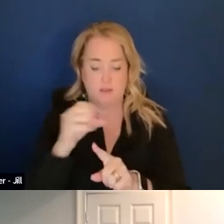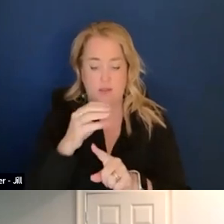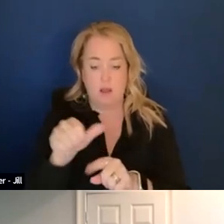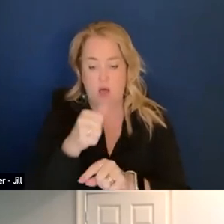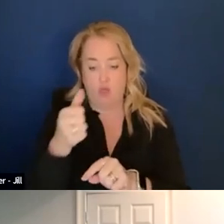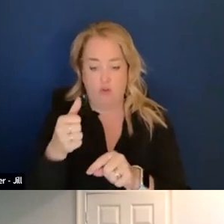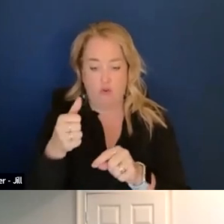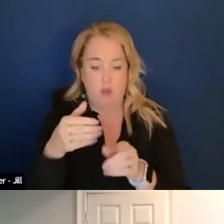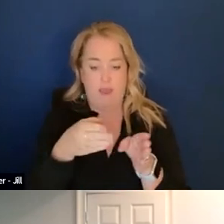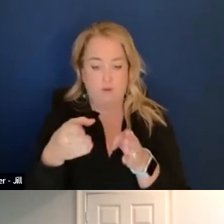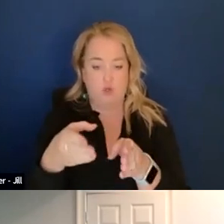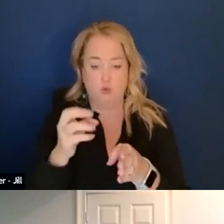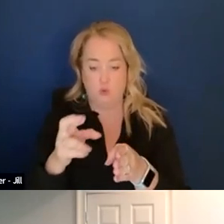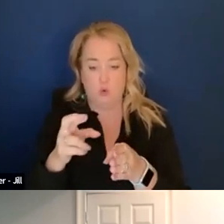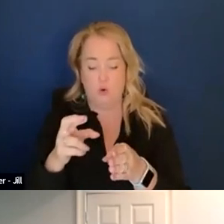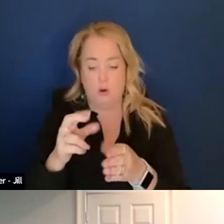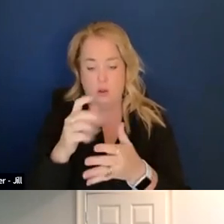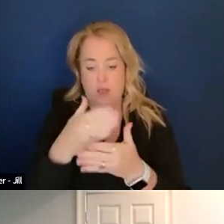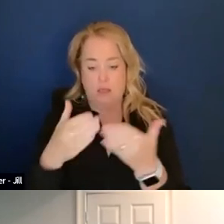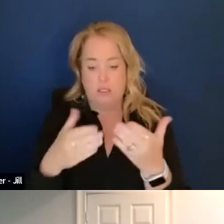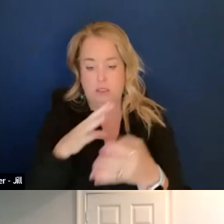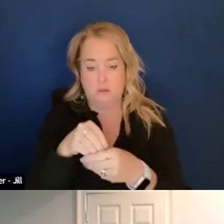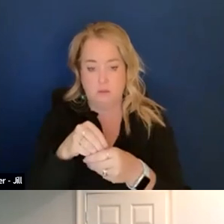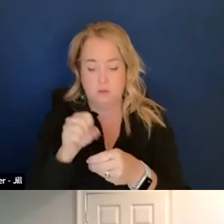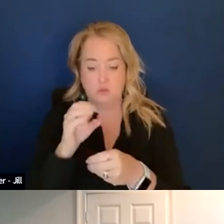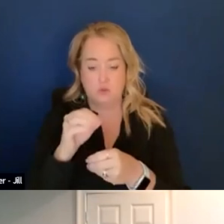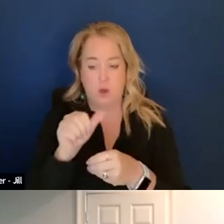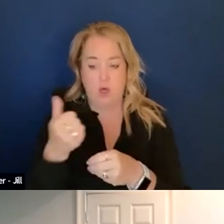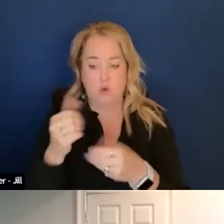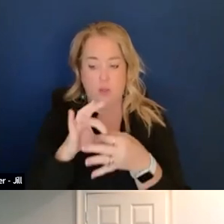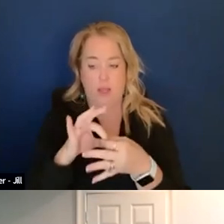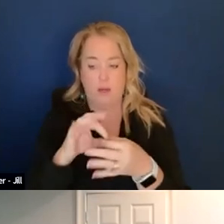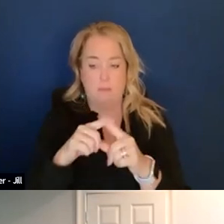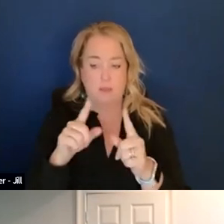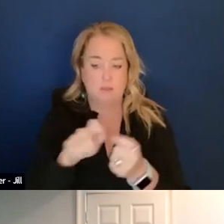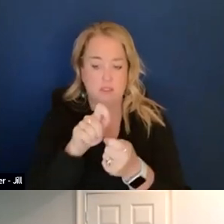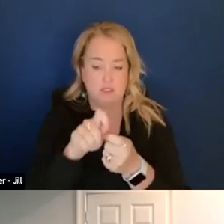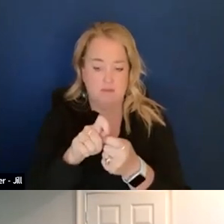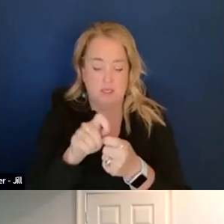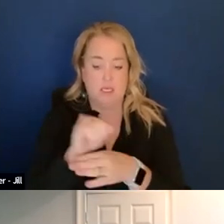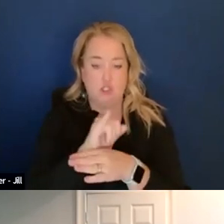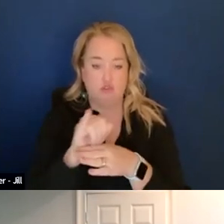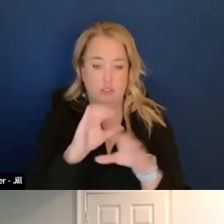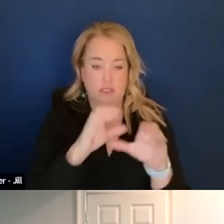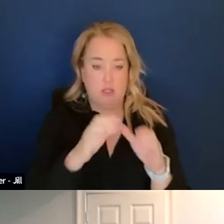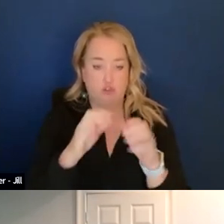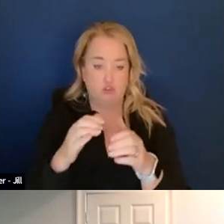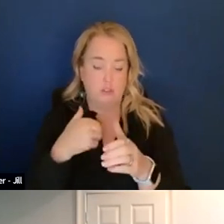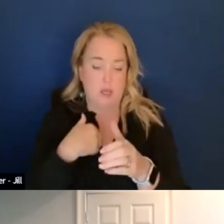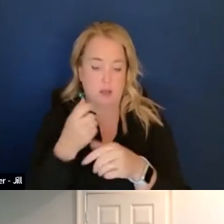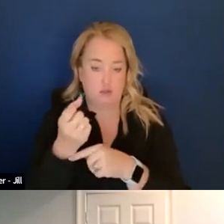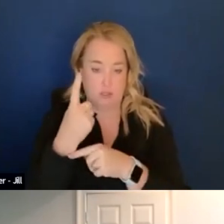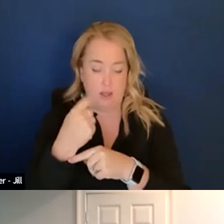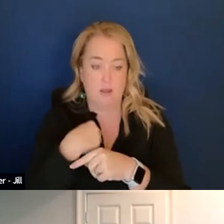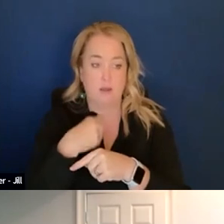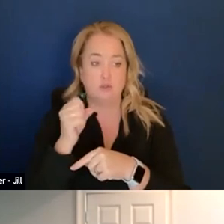and venues going forward. There are a number of other related, but in specific industry sectors, as I understand it.